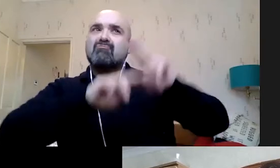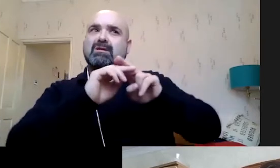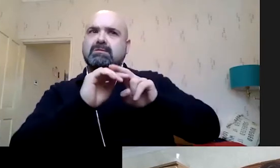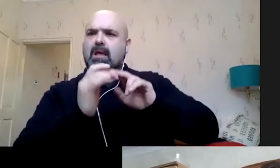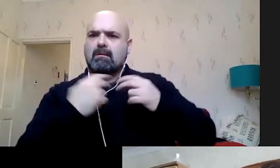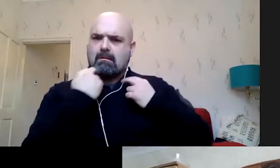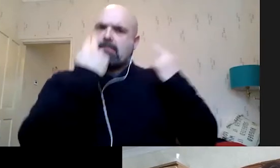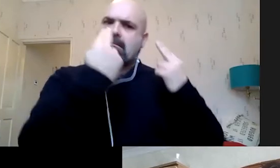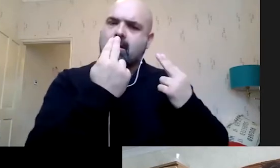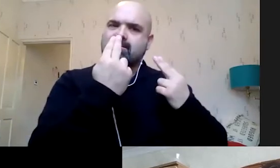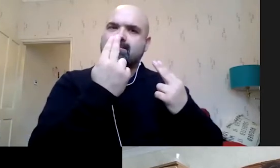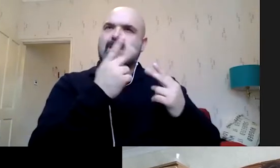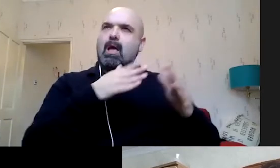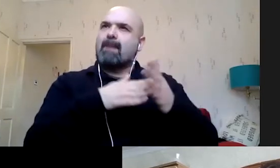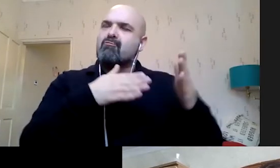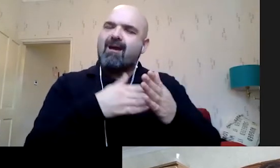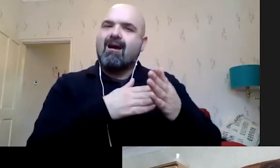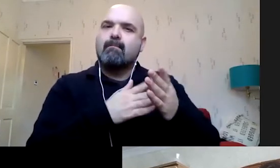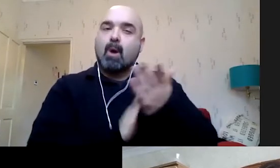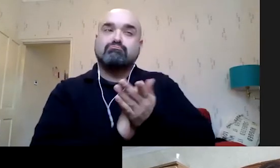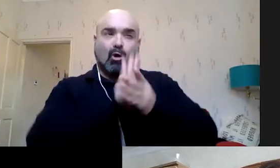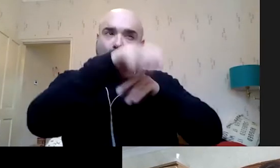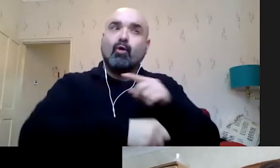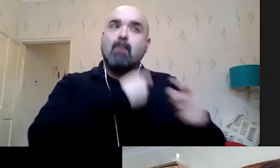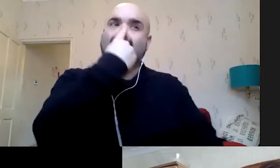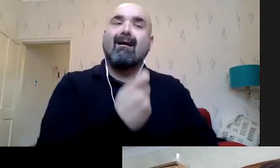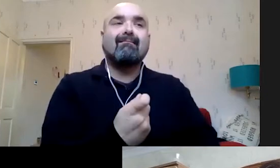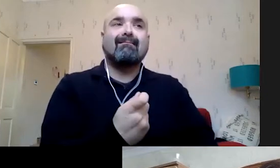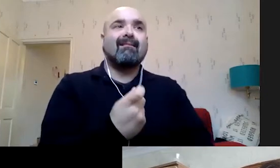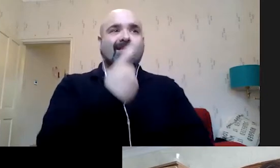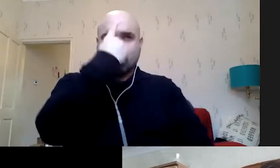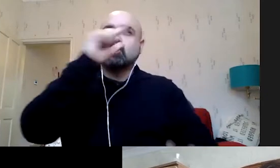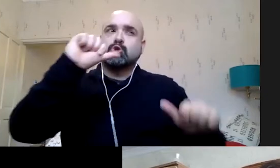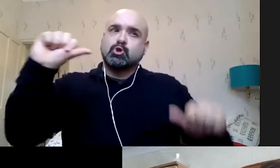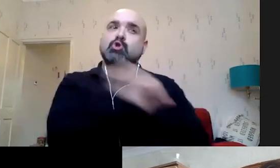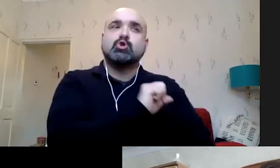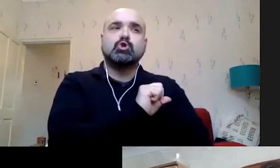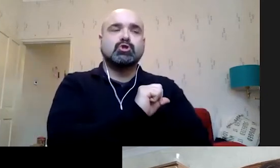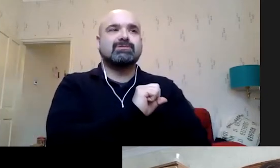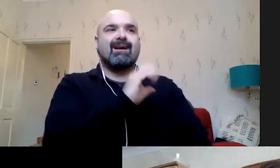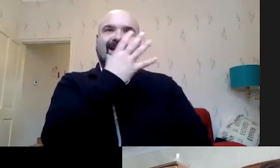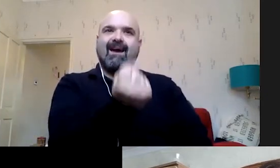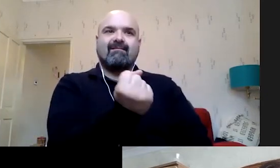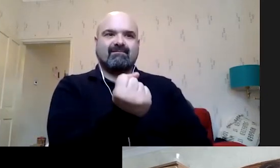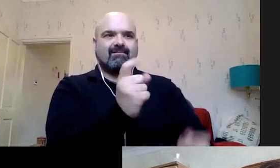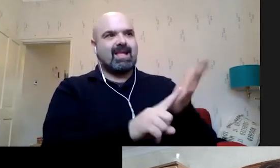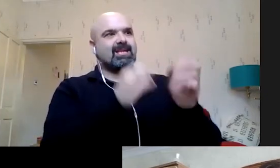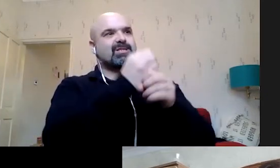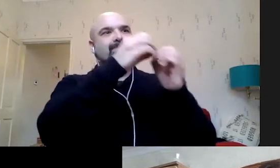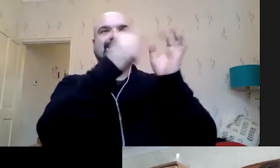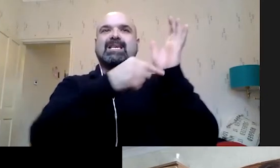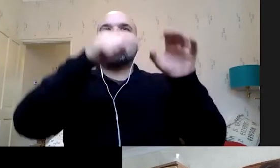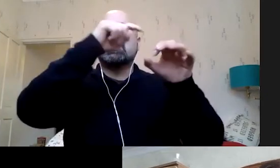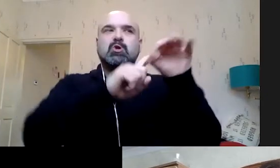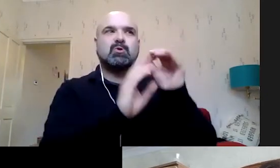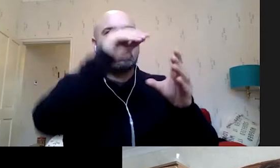be a bit of a barrier to cross that, but I definitely think it still needs to be done. Nobody should be robbed of their right to learn about safe